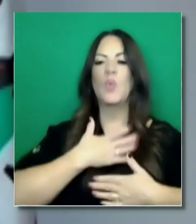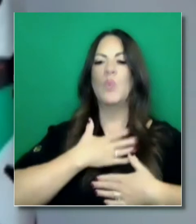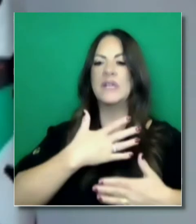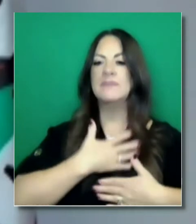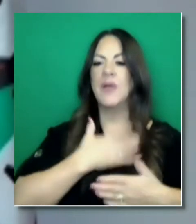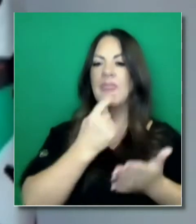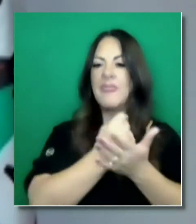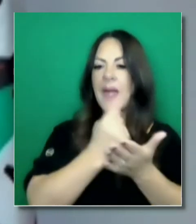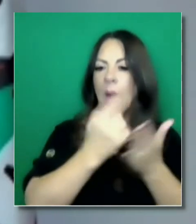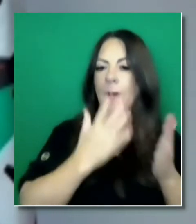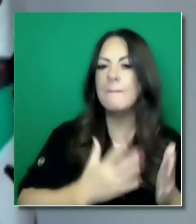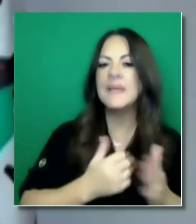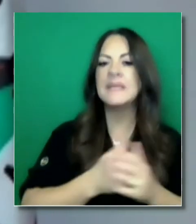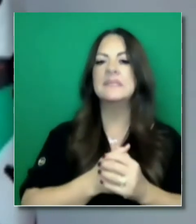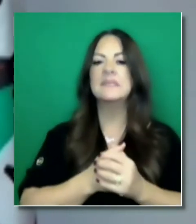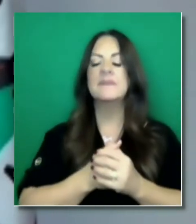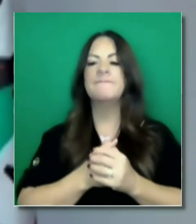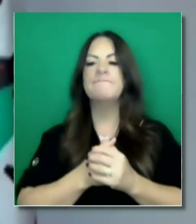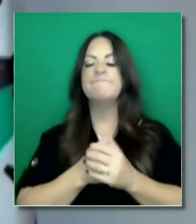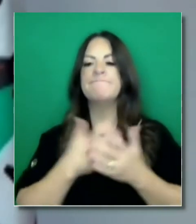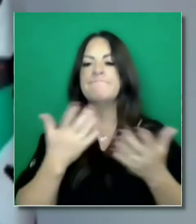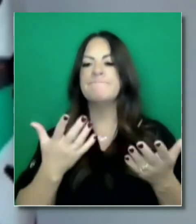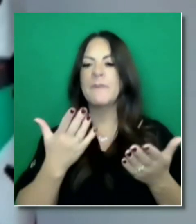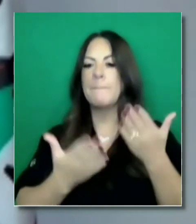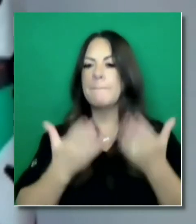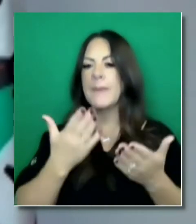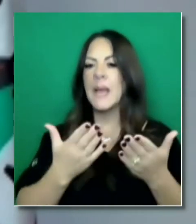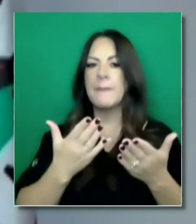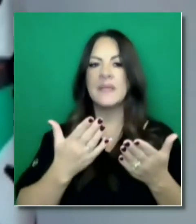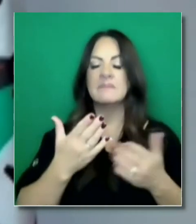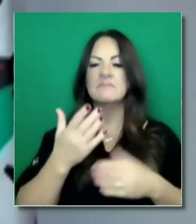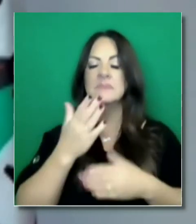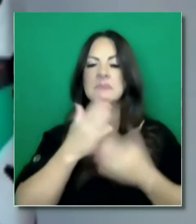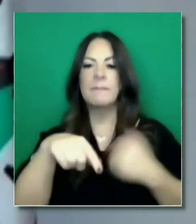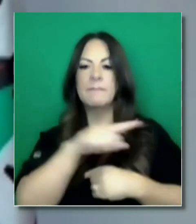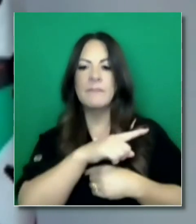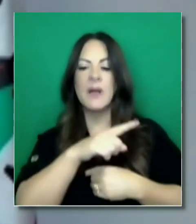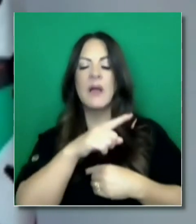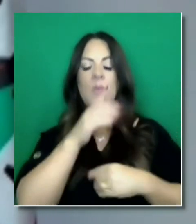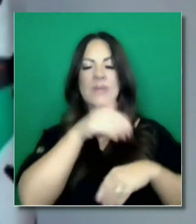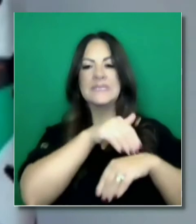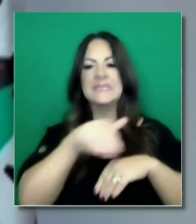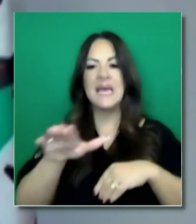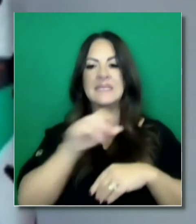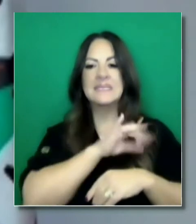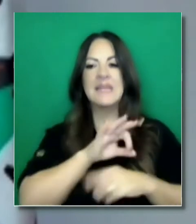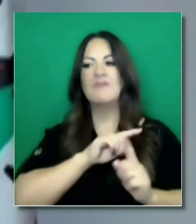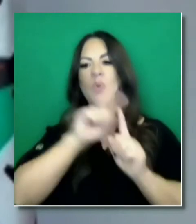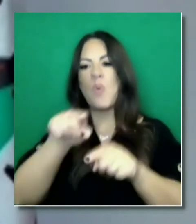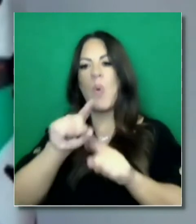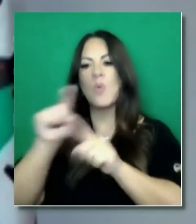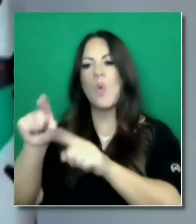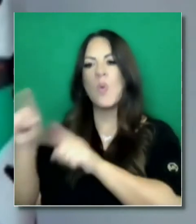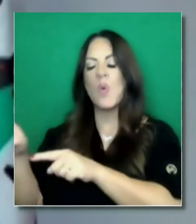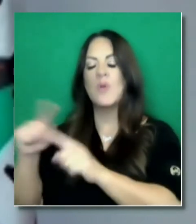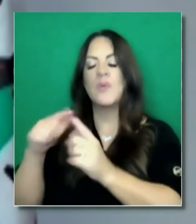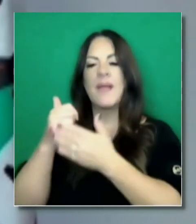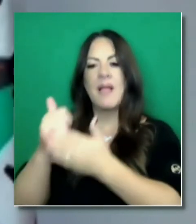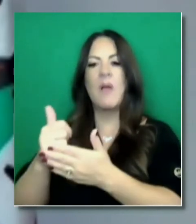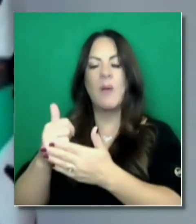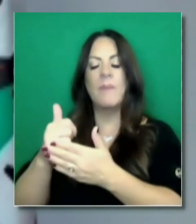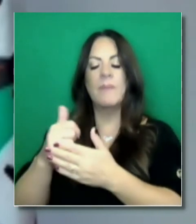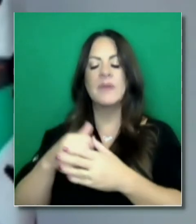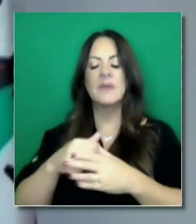therapists, or some facilities bringing their outpatient staff to come help and serve in the inpatient environment. So all of